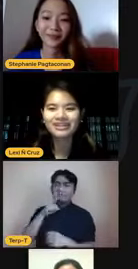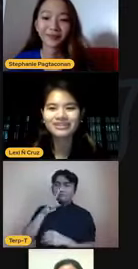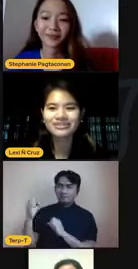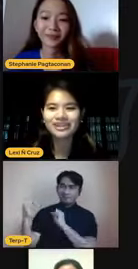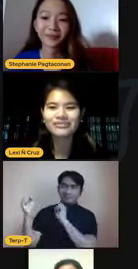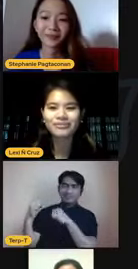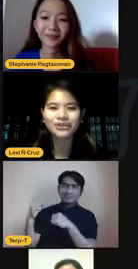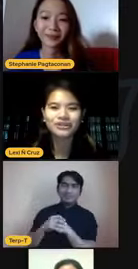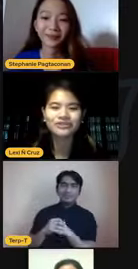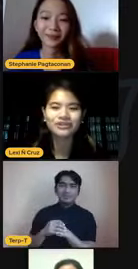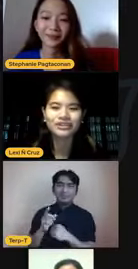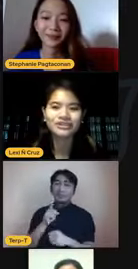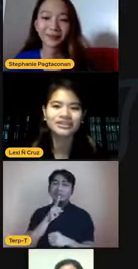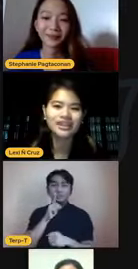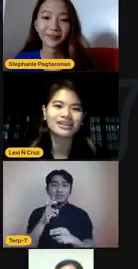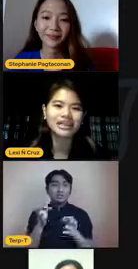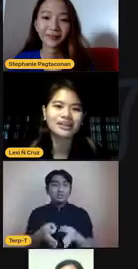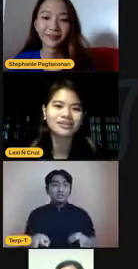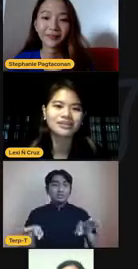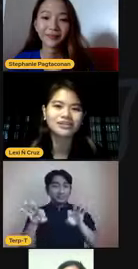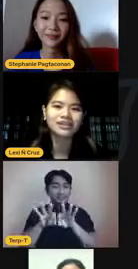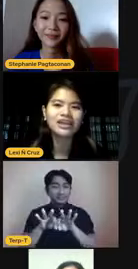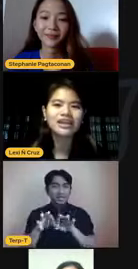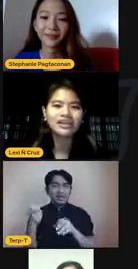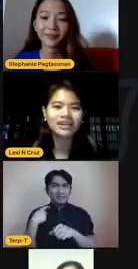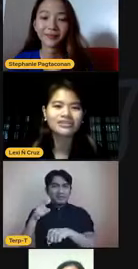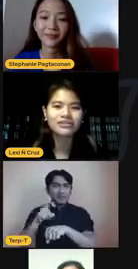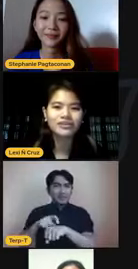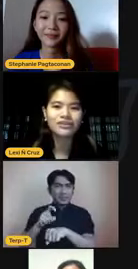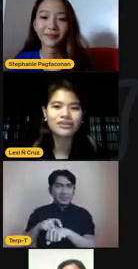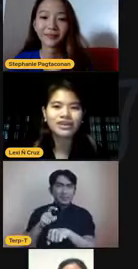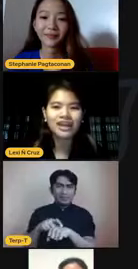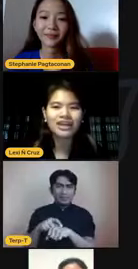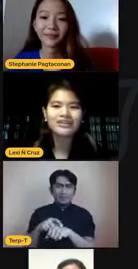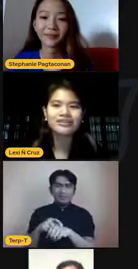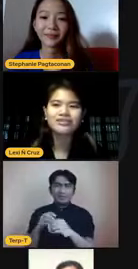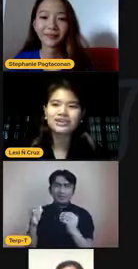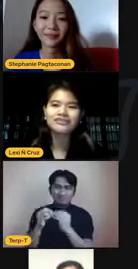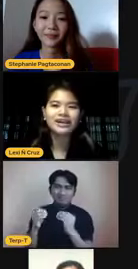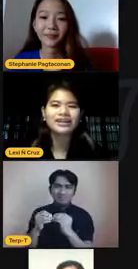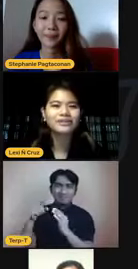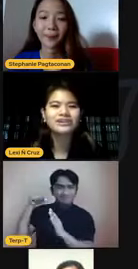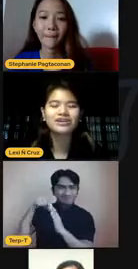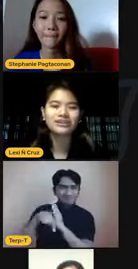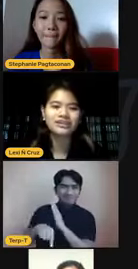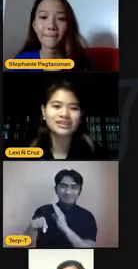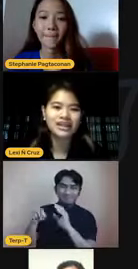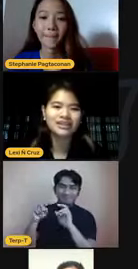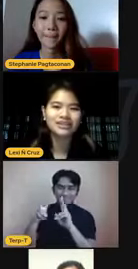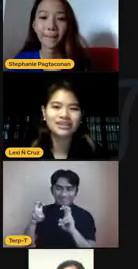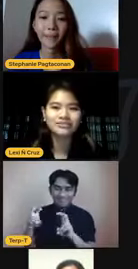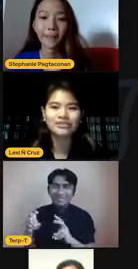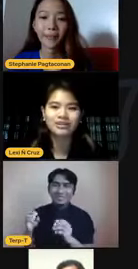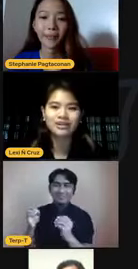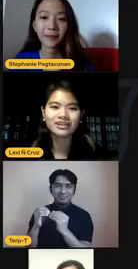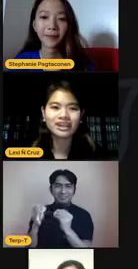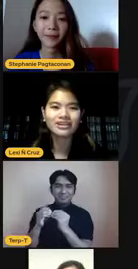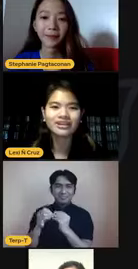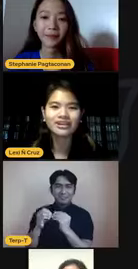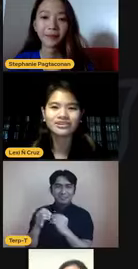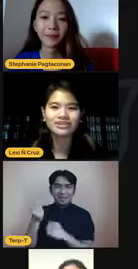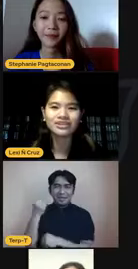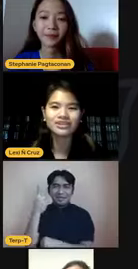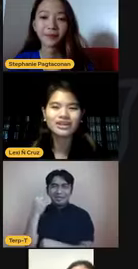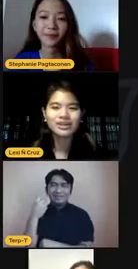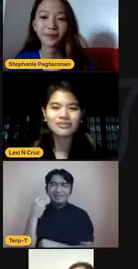think that it's really important for us to take time to really get to know and really find ways to understand everyone